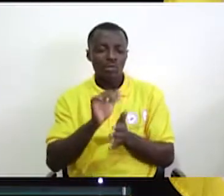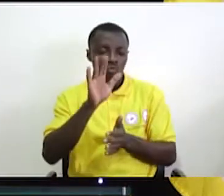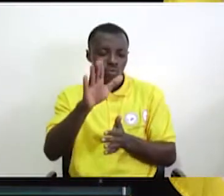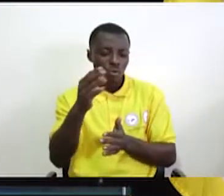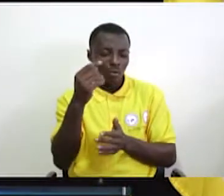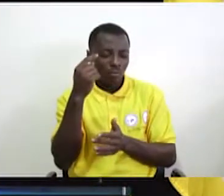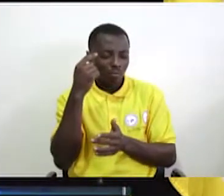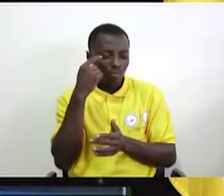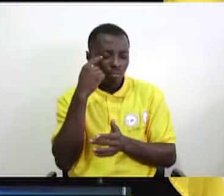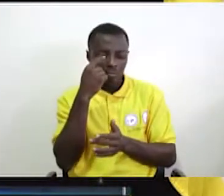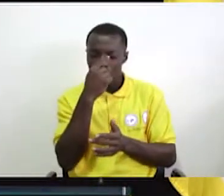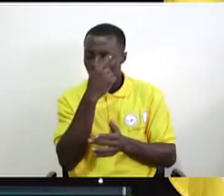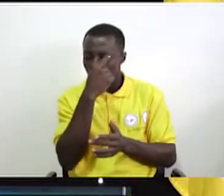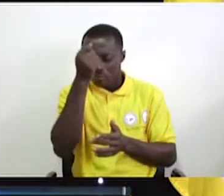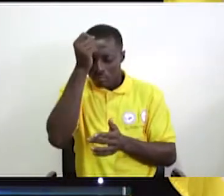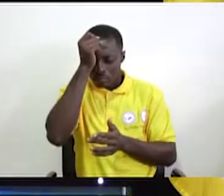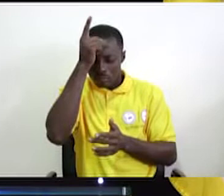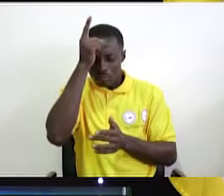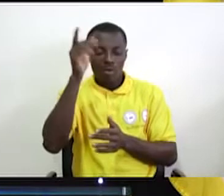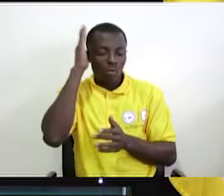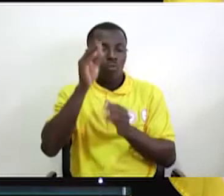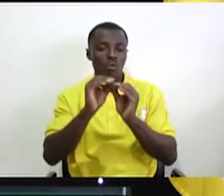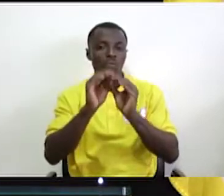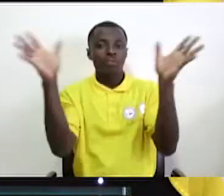know the hope of your calling,